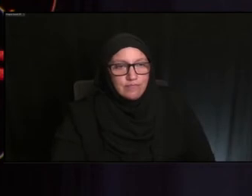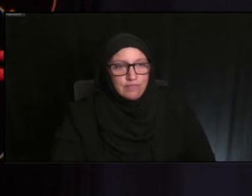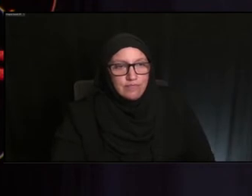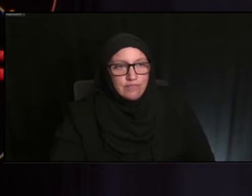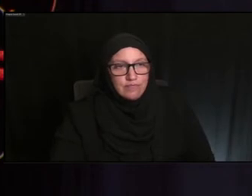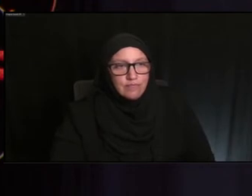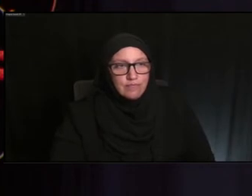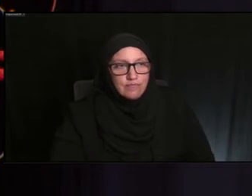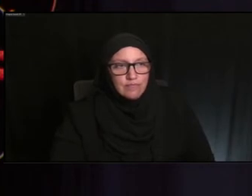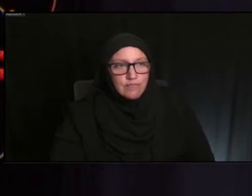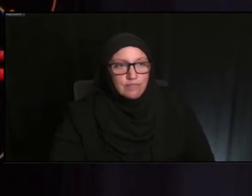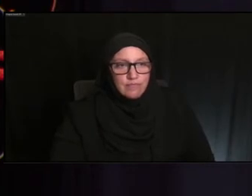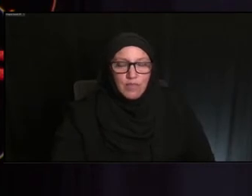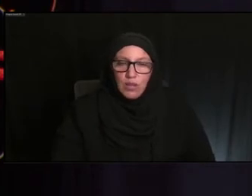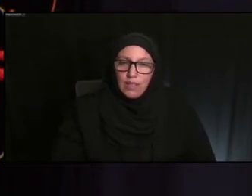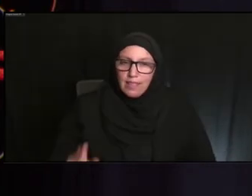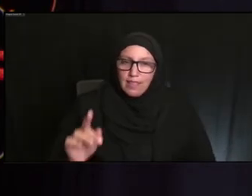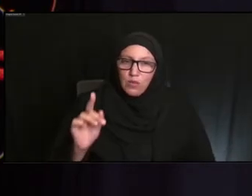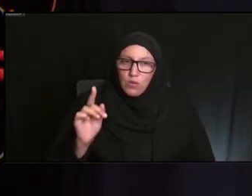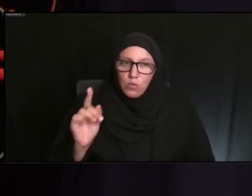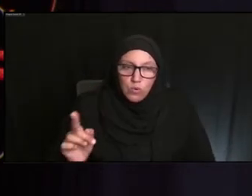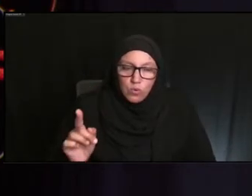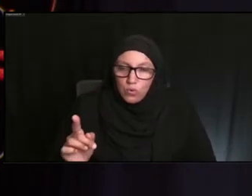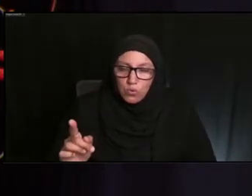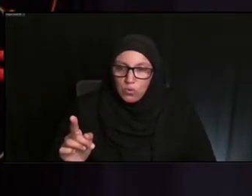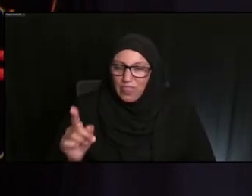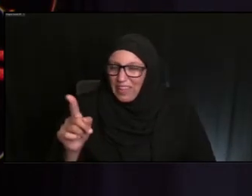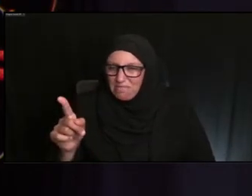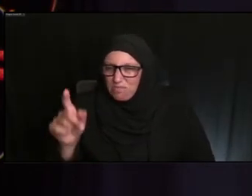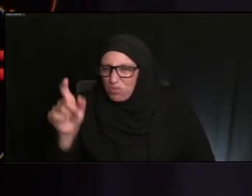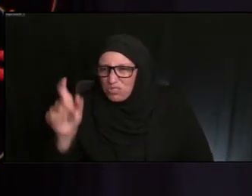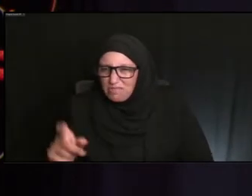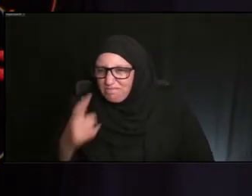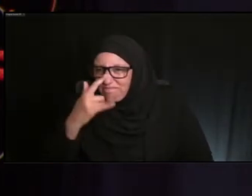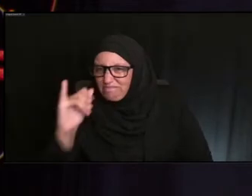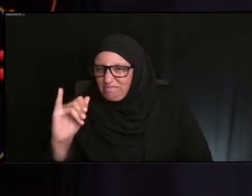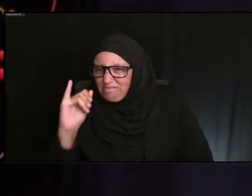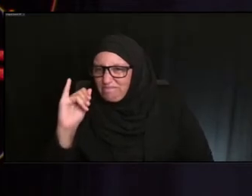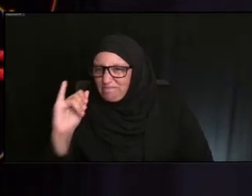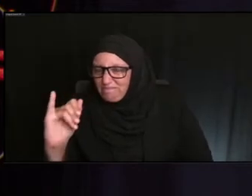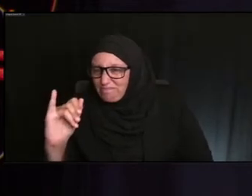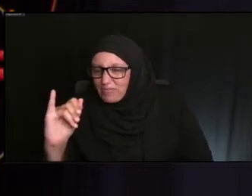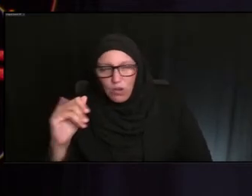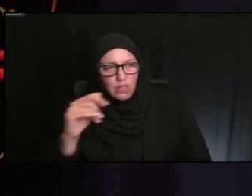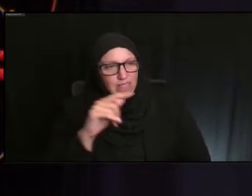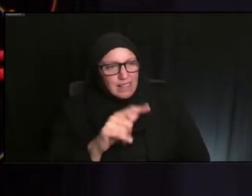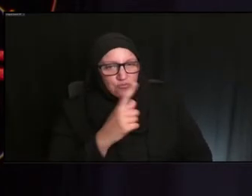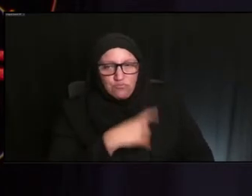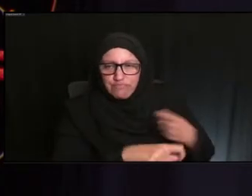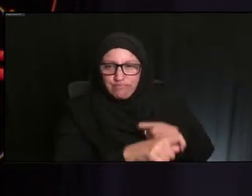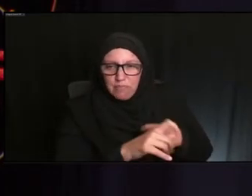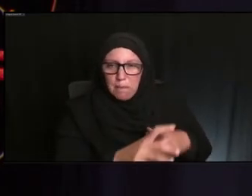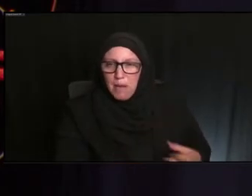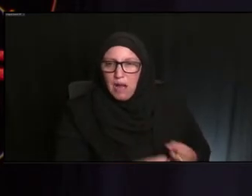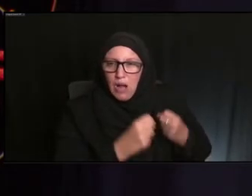stops governing you, the next you get the lion. Whoever it is wants to devour you.